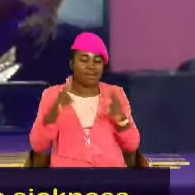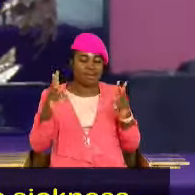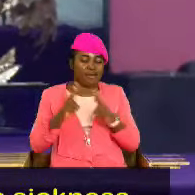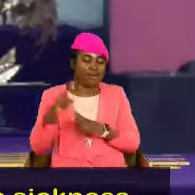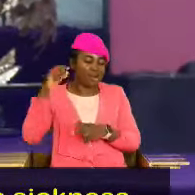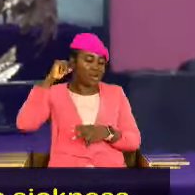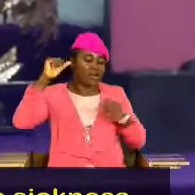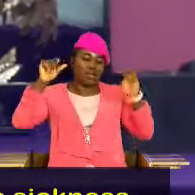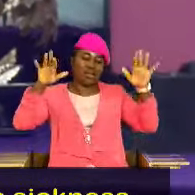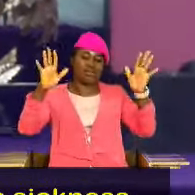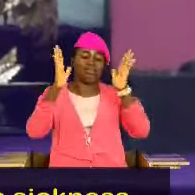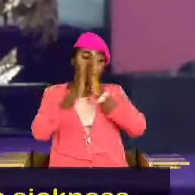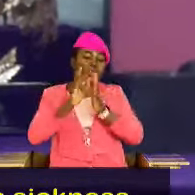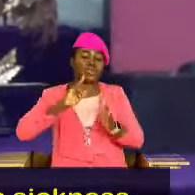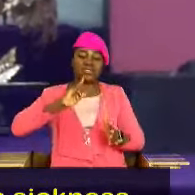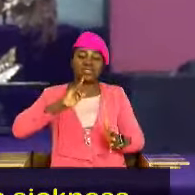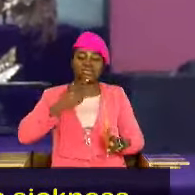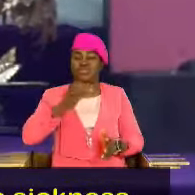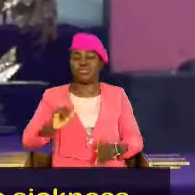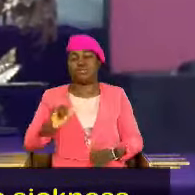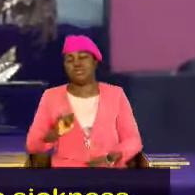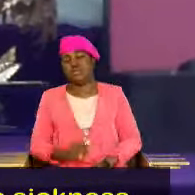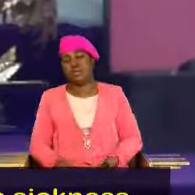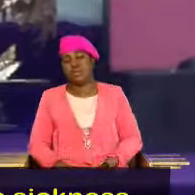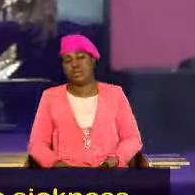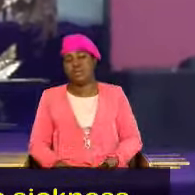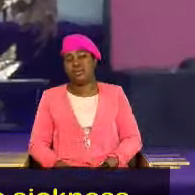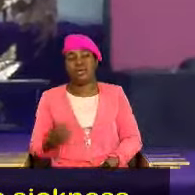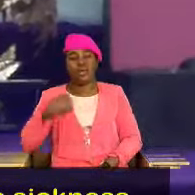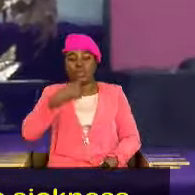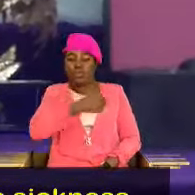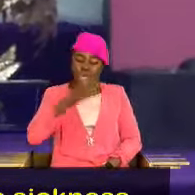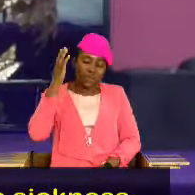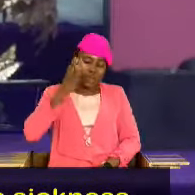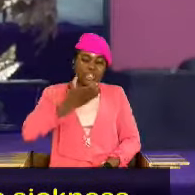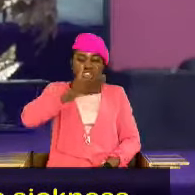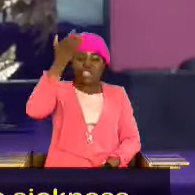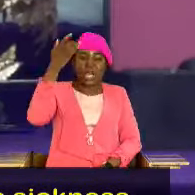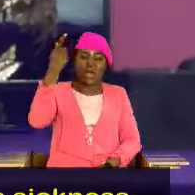loud we're going to shout the blood of Jesus